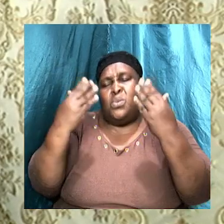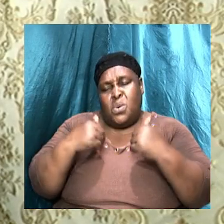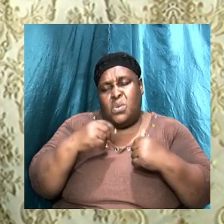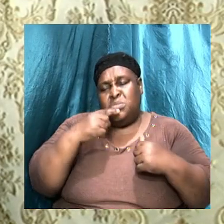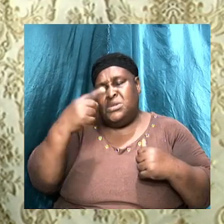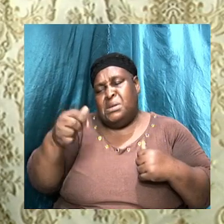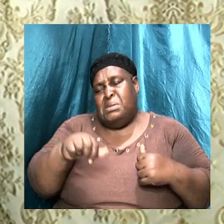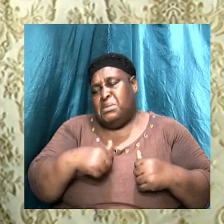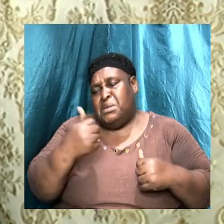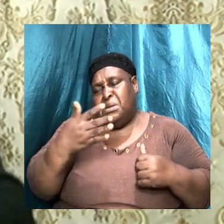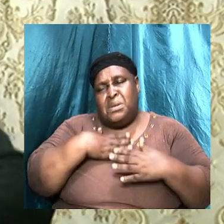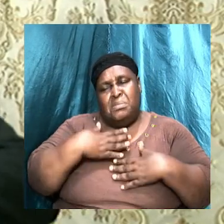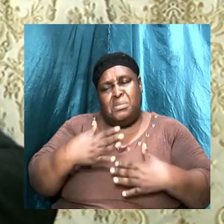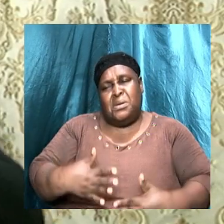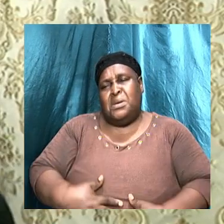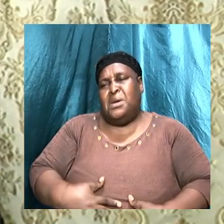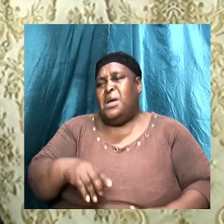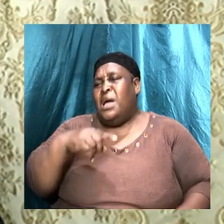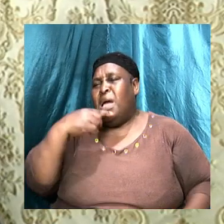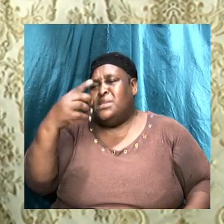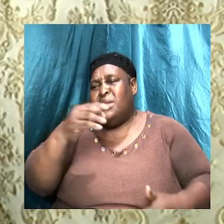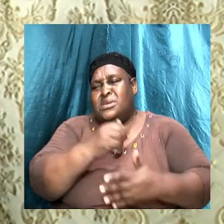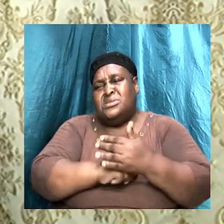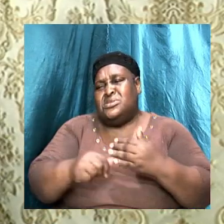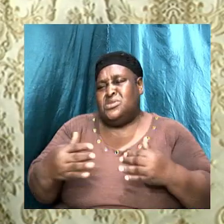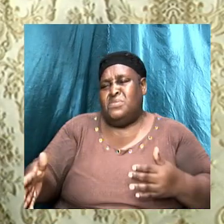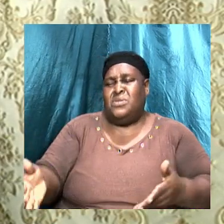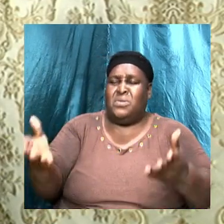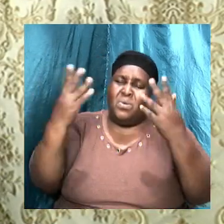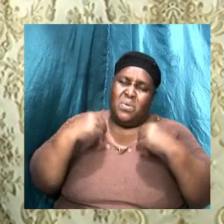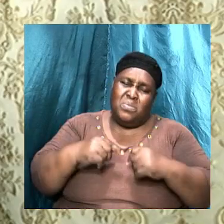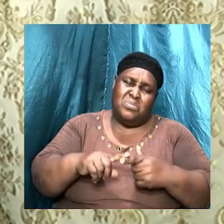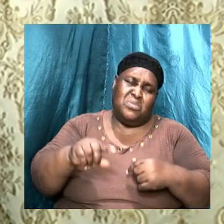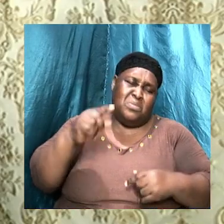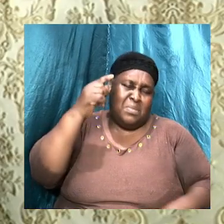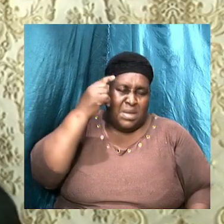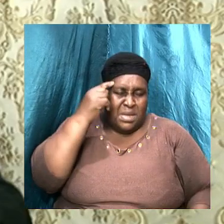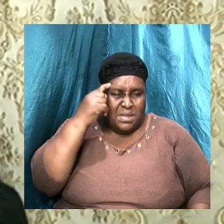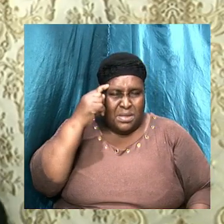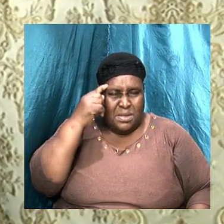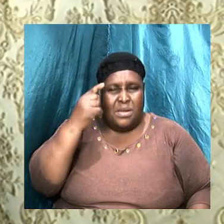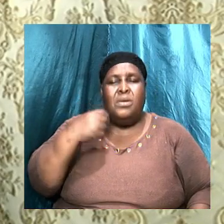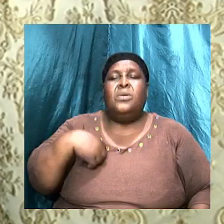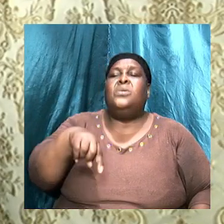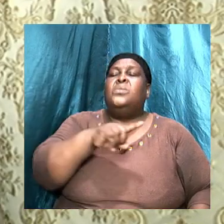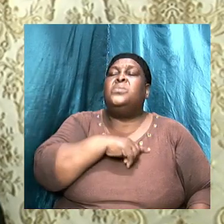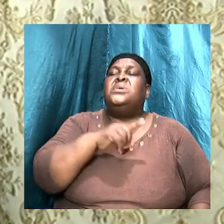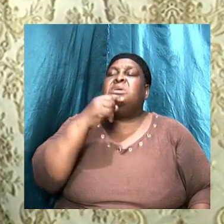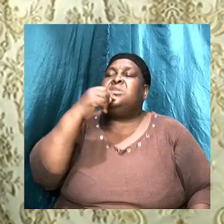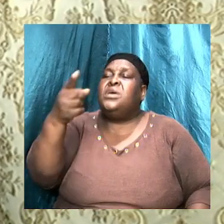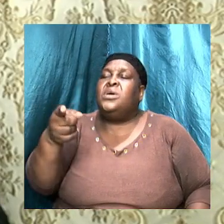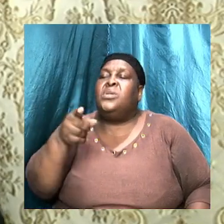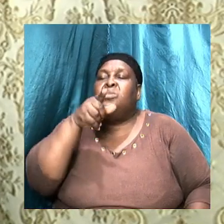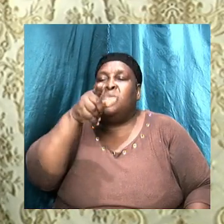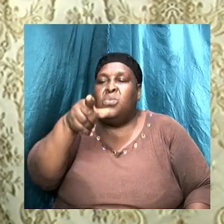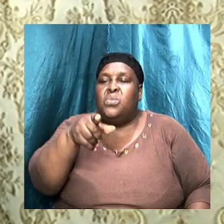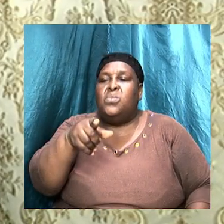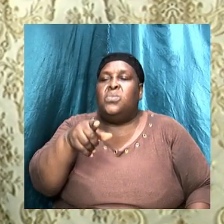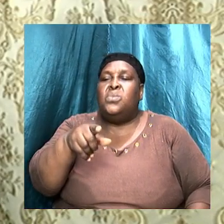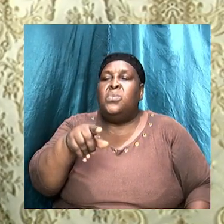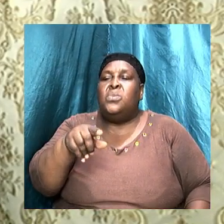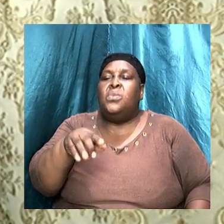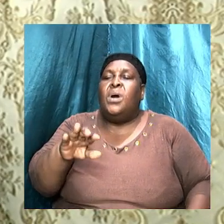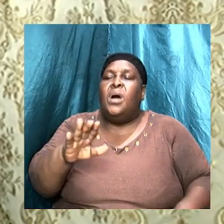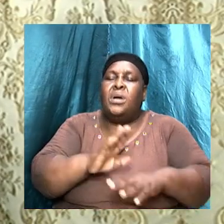anybody or to just tell you something that comes to mind. But we tell you based upon Scriptures,